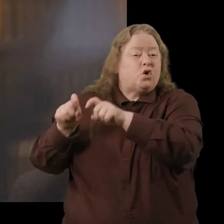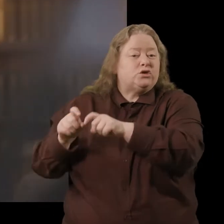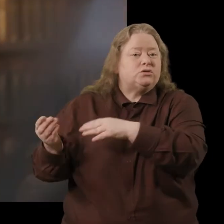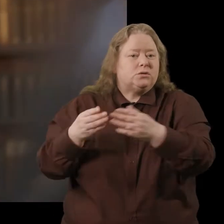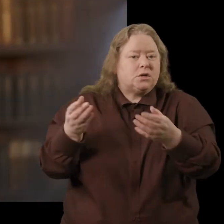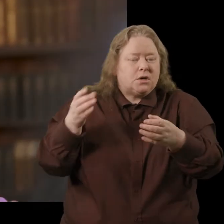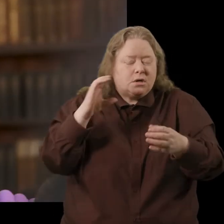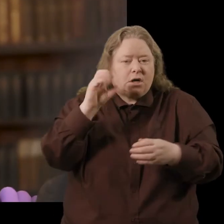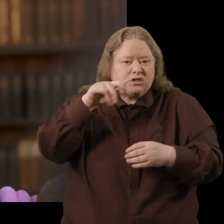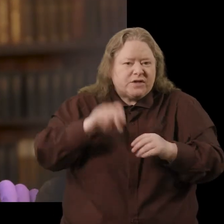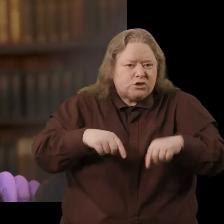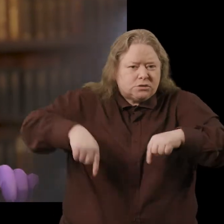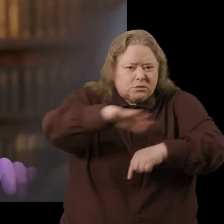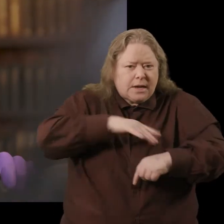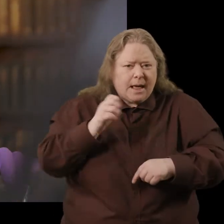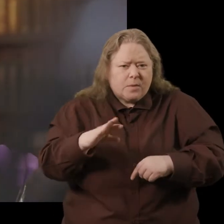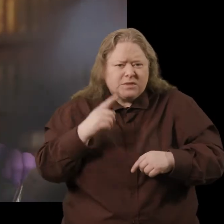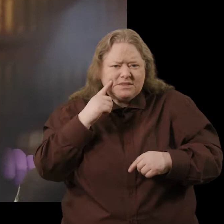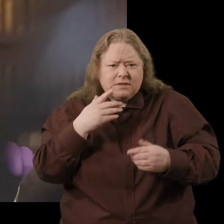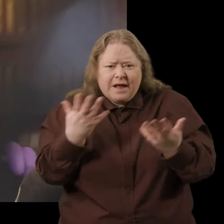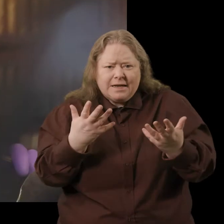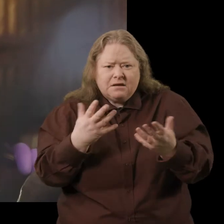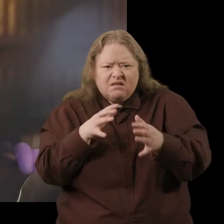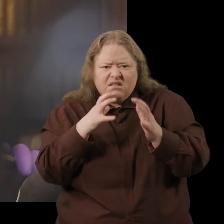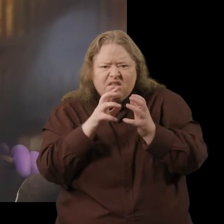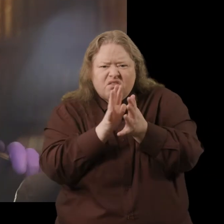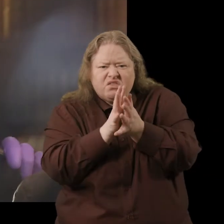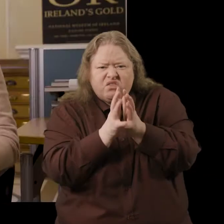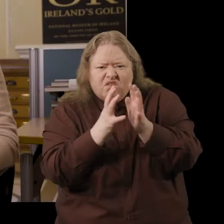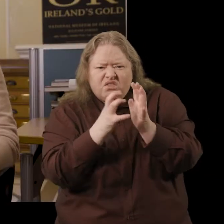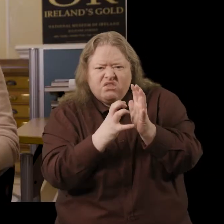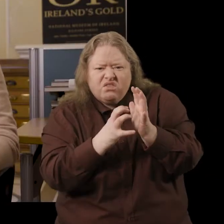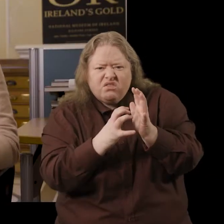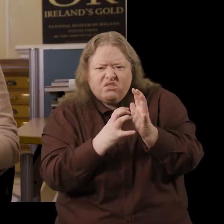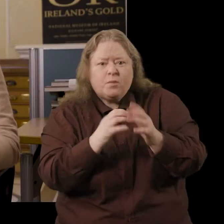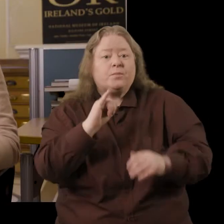laboratory, the first thing I did was check it just to see if any corrosion was taking place.